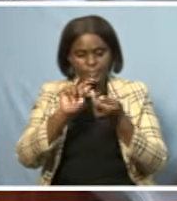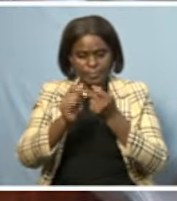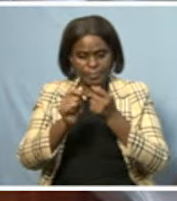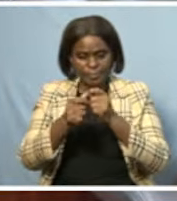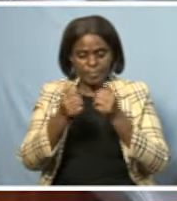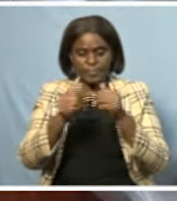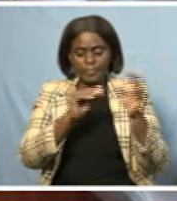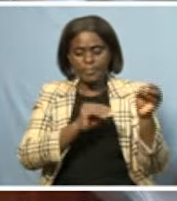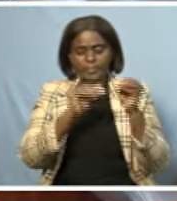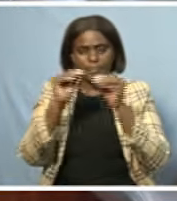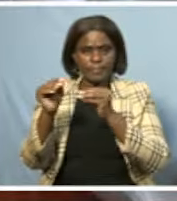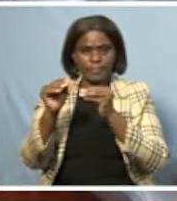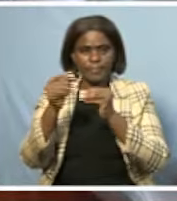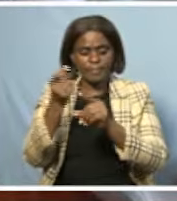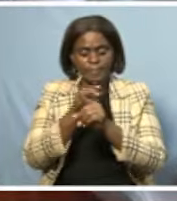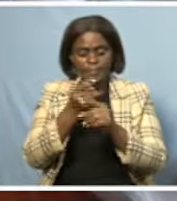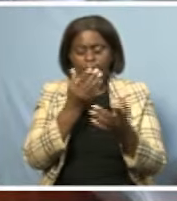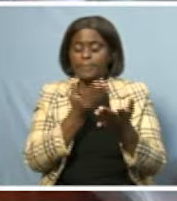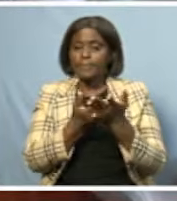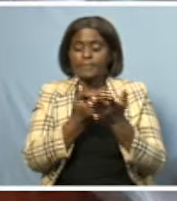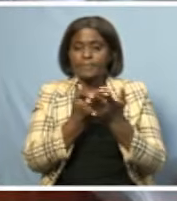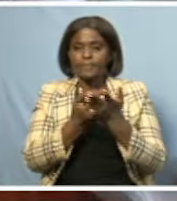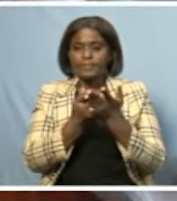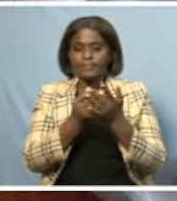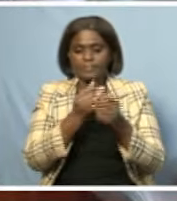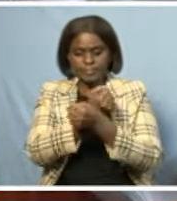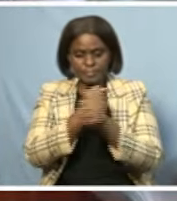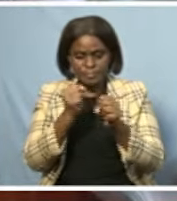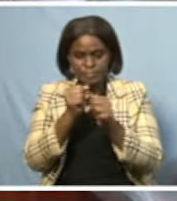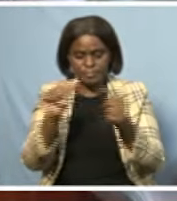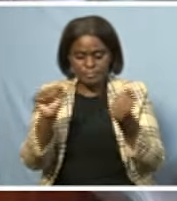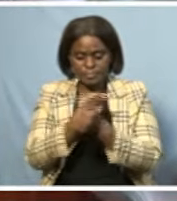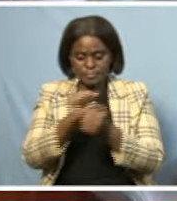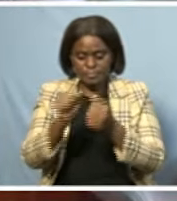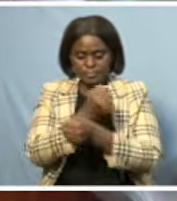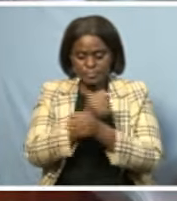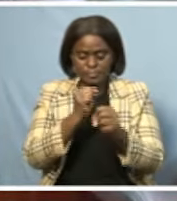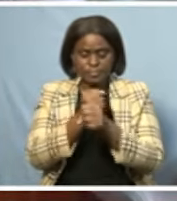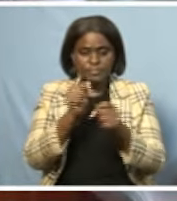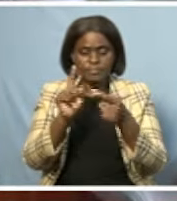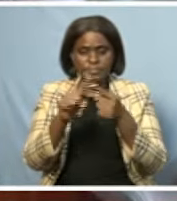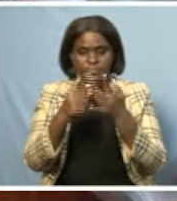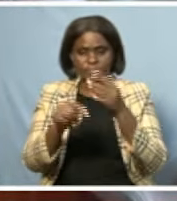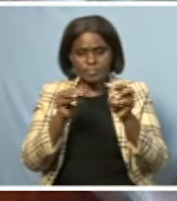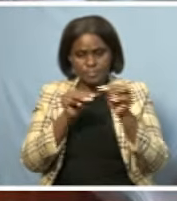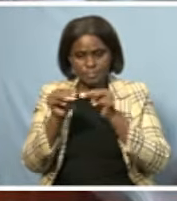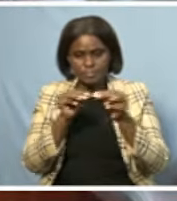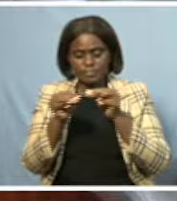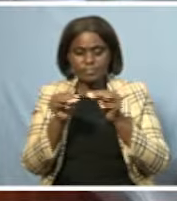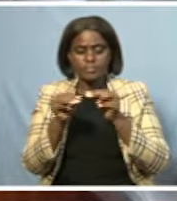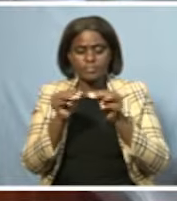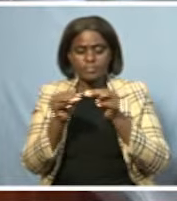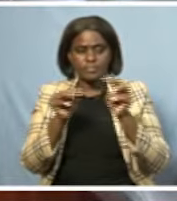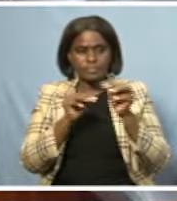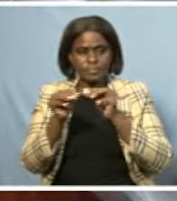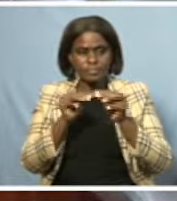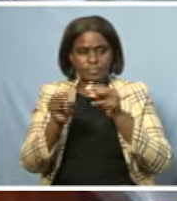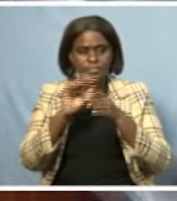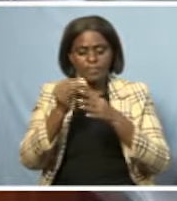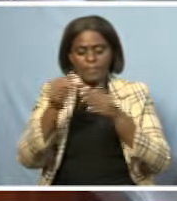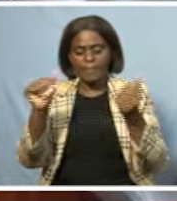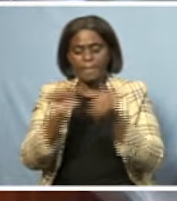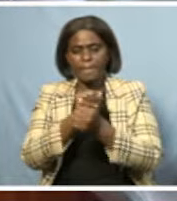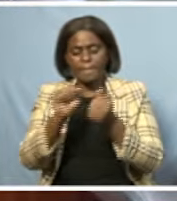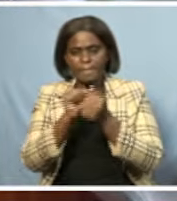are shifting from mitigation, disaster mitigation and management of